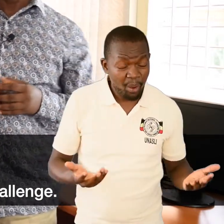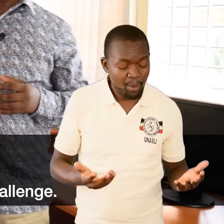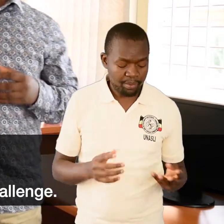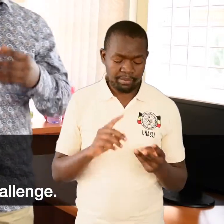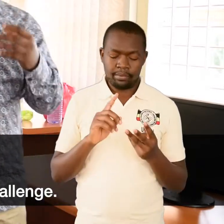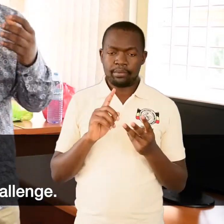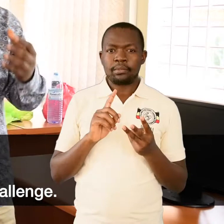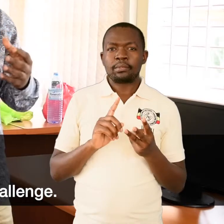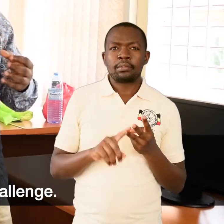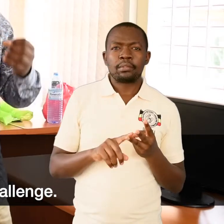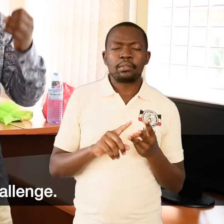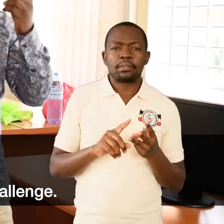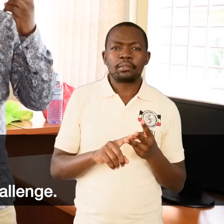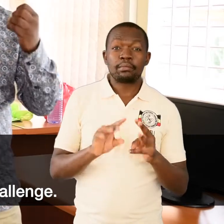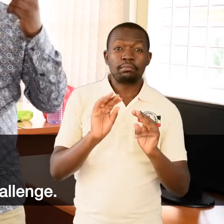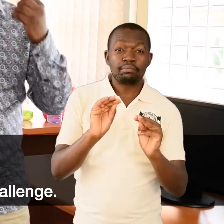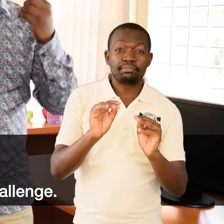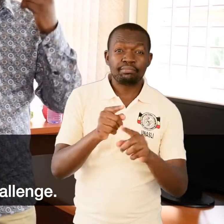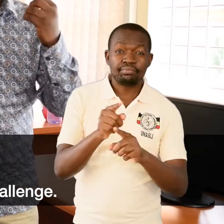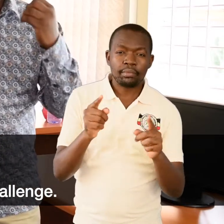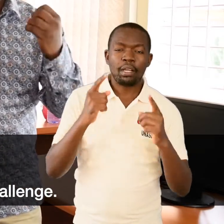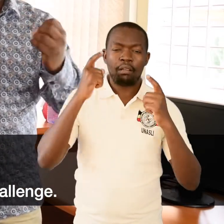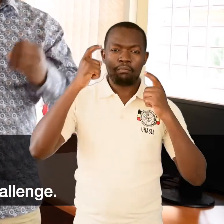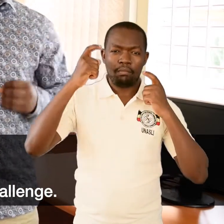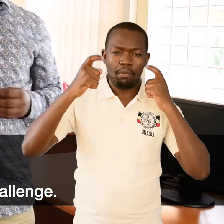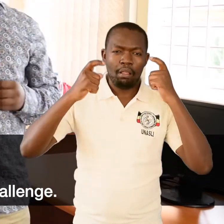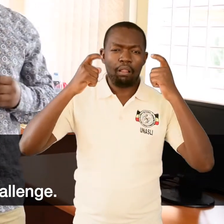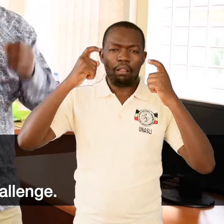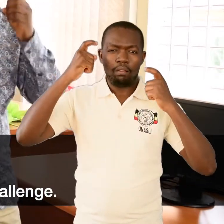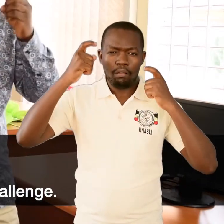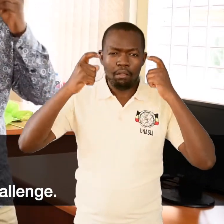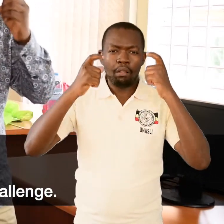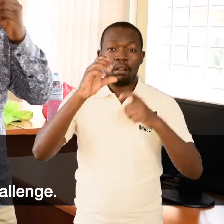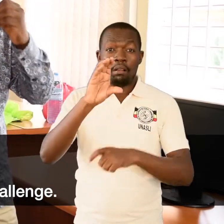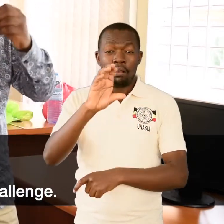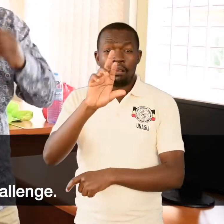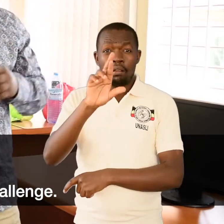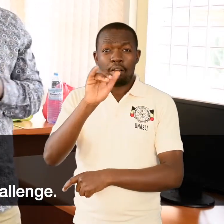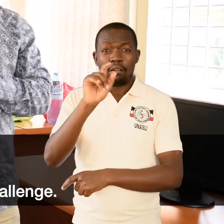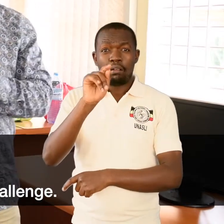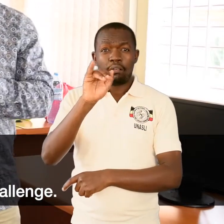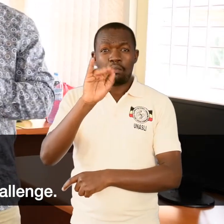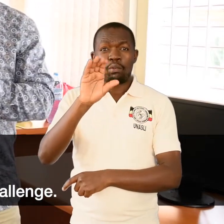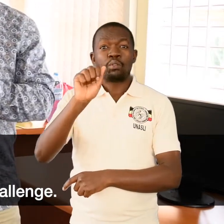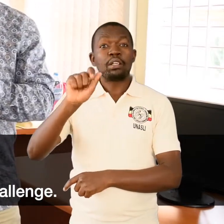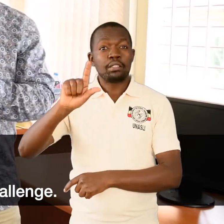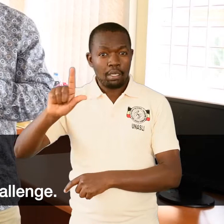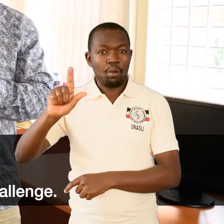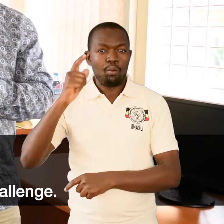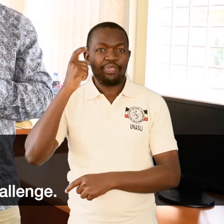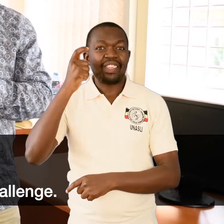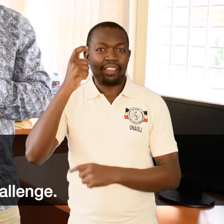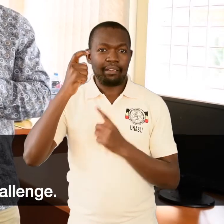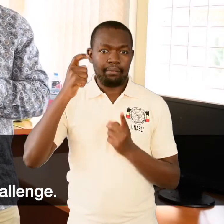and it teaches you critical thinking. Critical thinking.